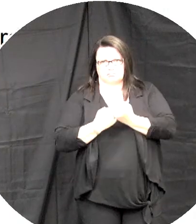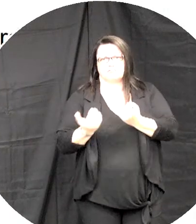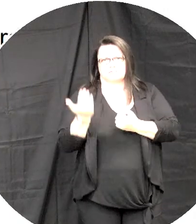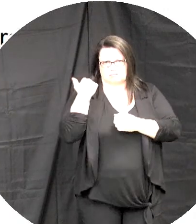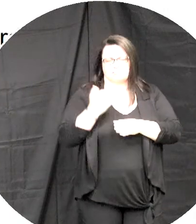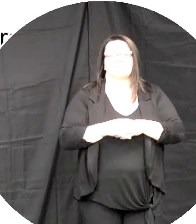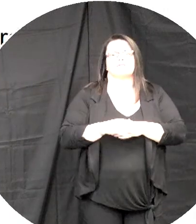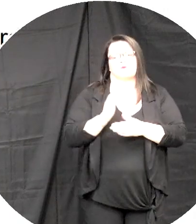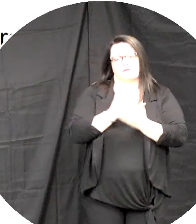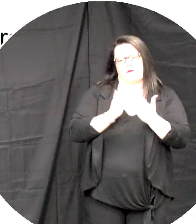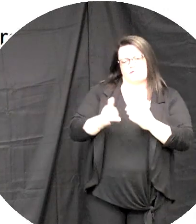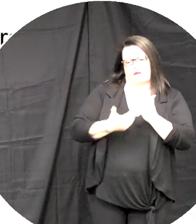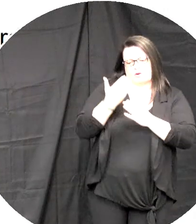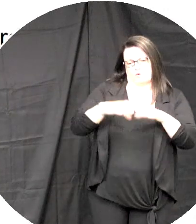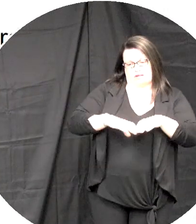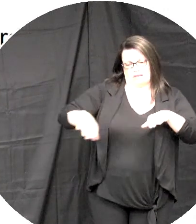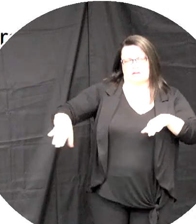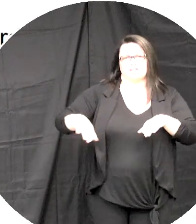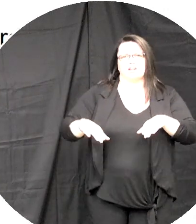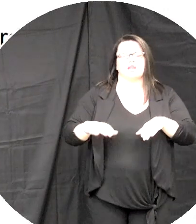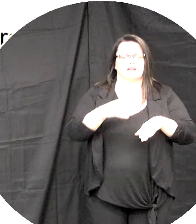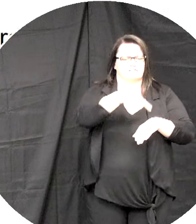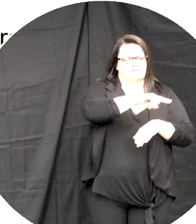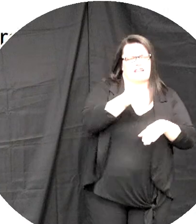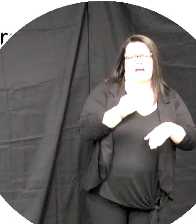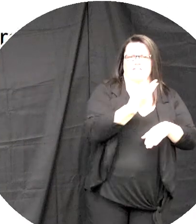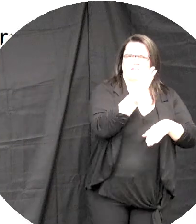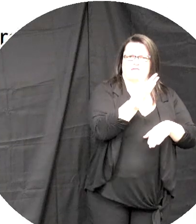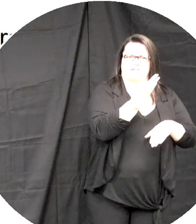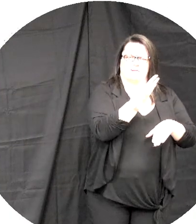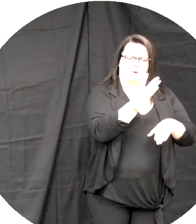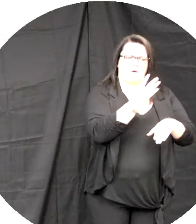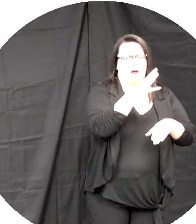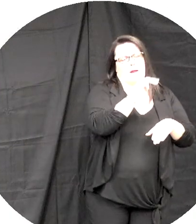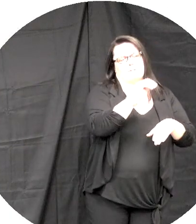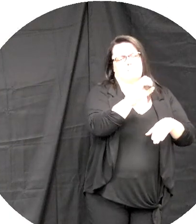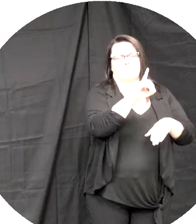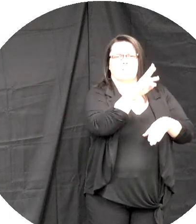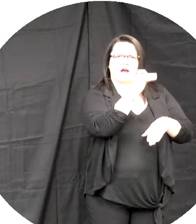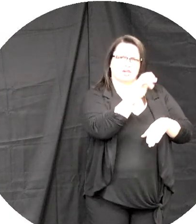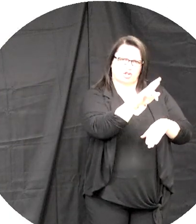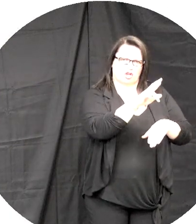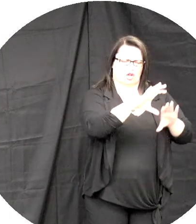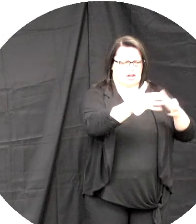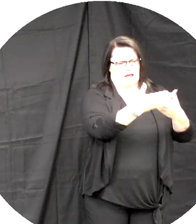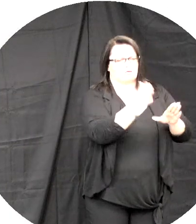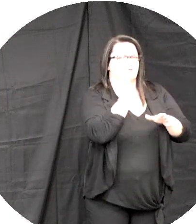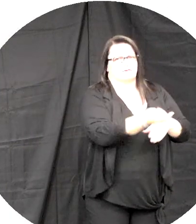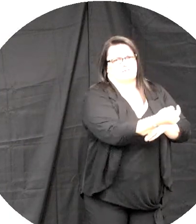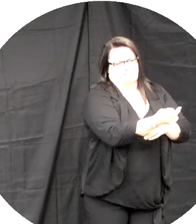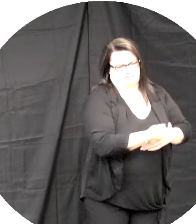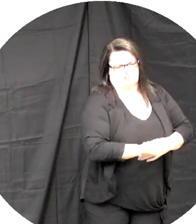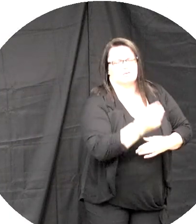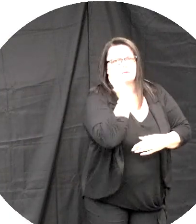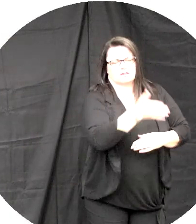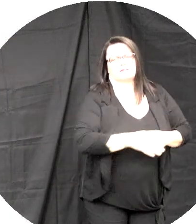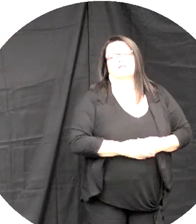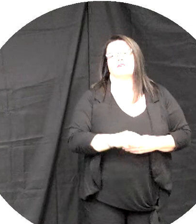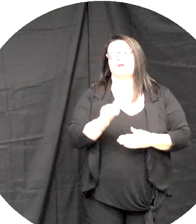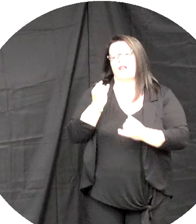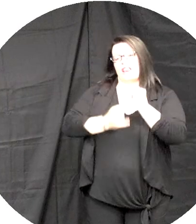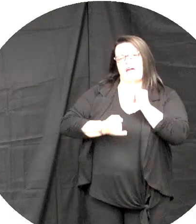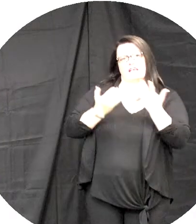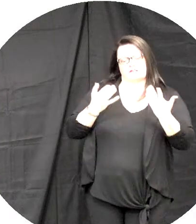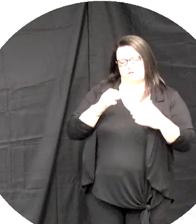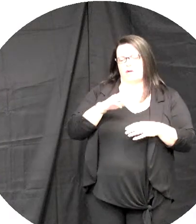4 modulars would also be removed ultimately. And the final site was Portugal Cove St. Philip's, and that was also announced in